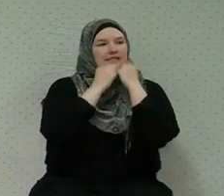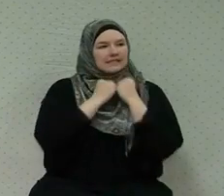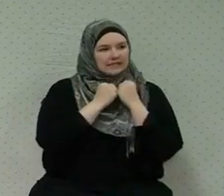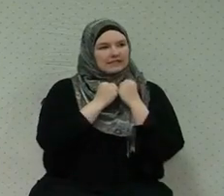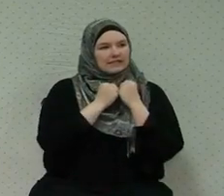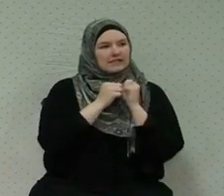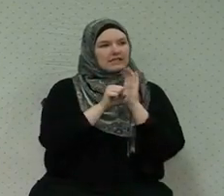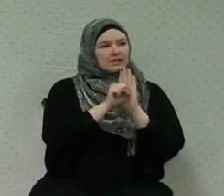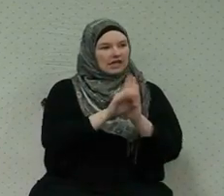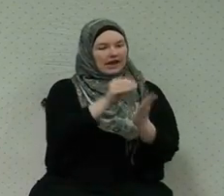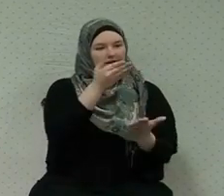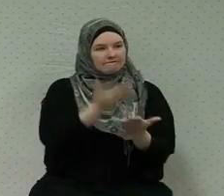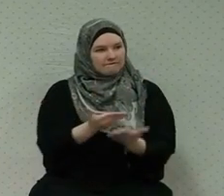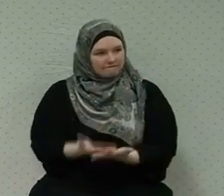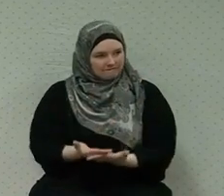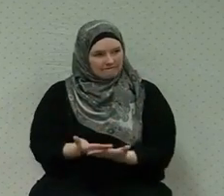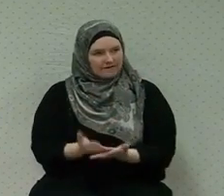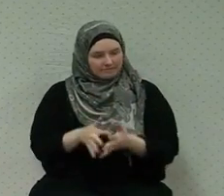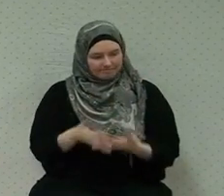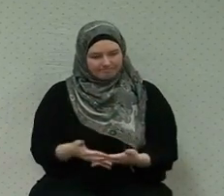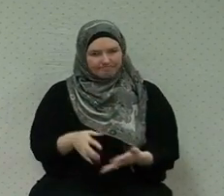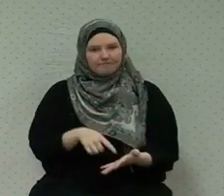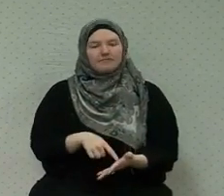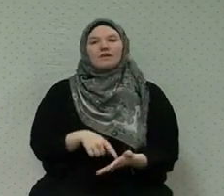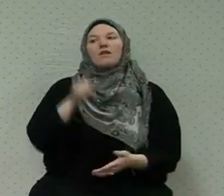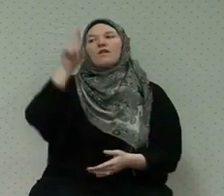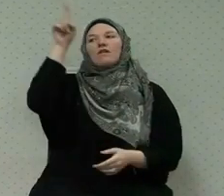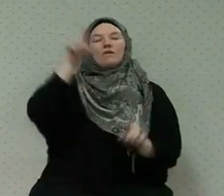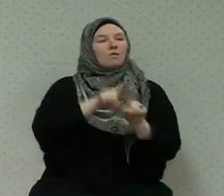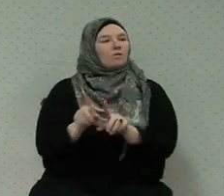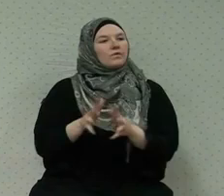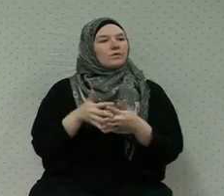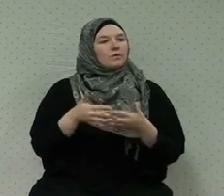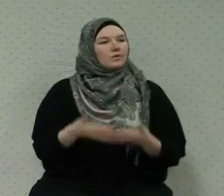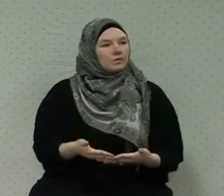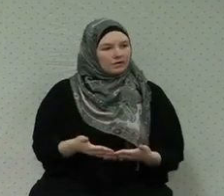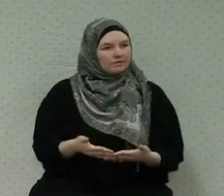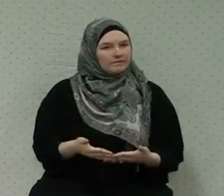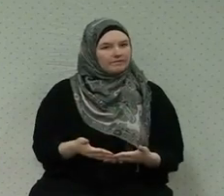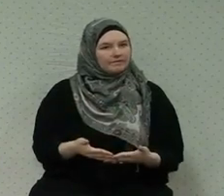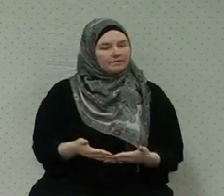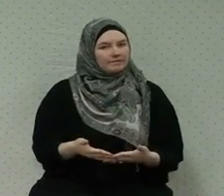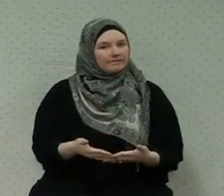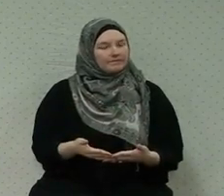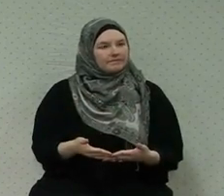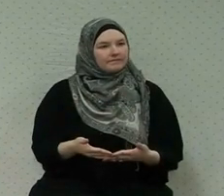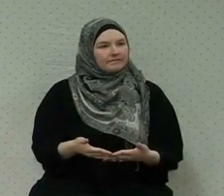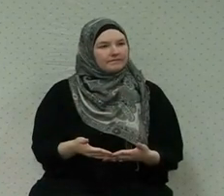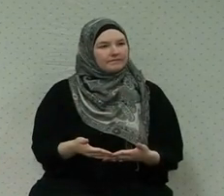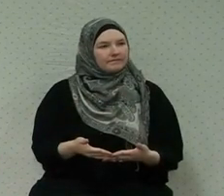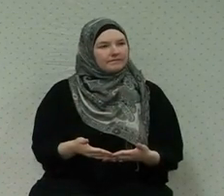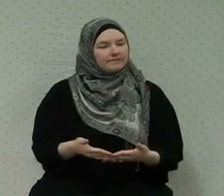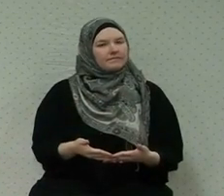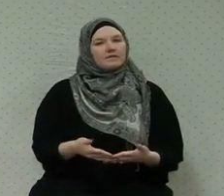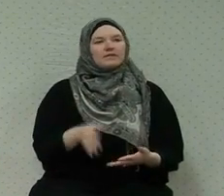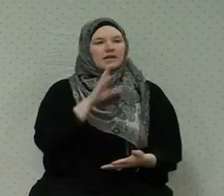proofs. Allah subhanahu wa ta'ala also called the Quran ayatin mubayinat,